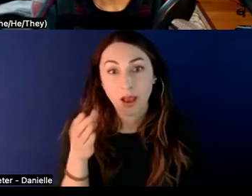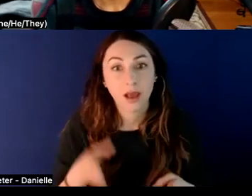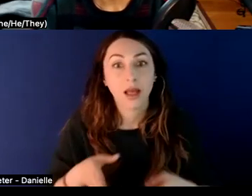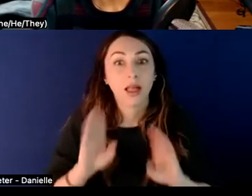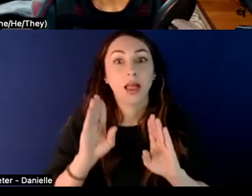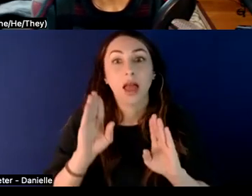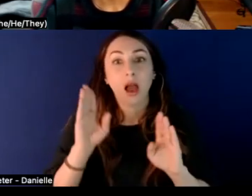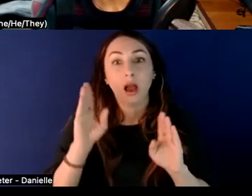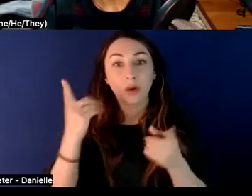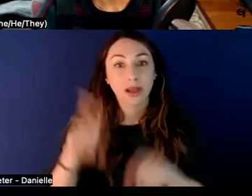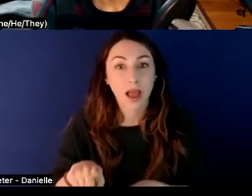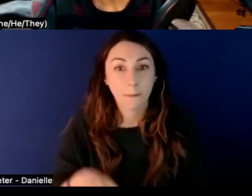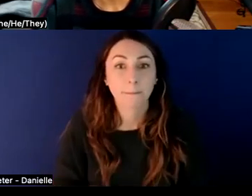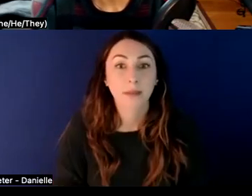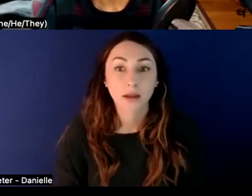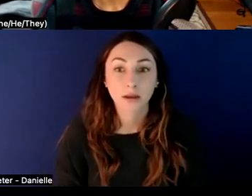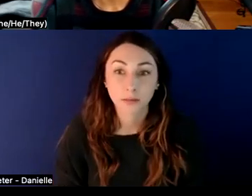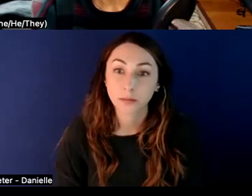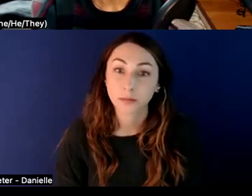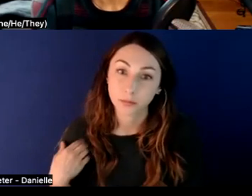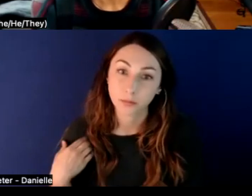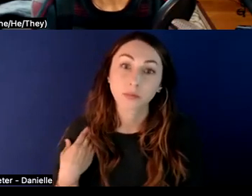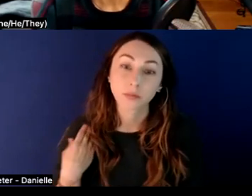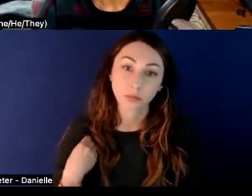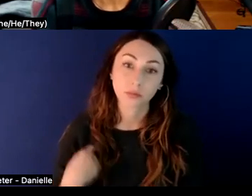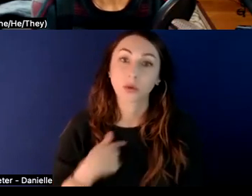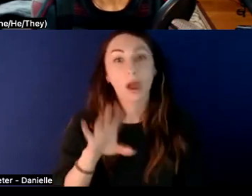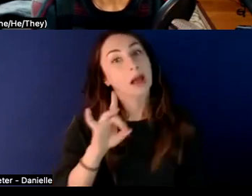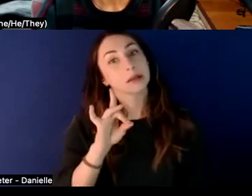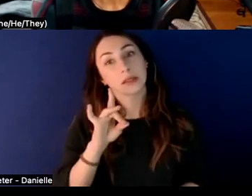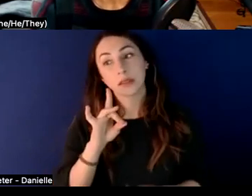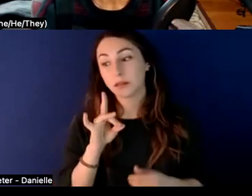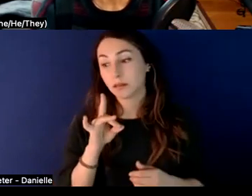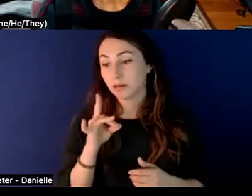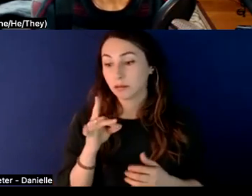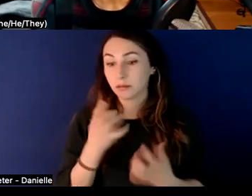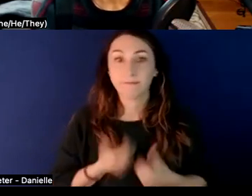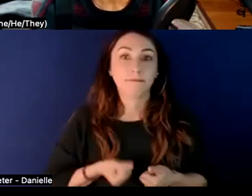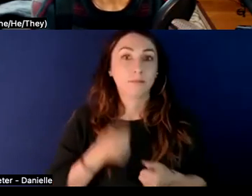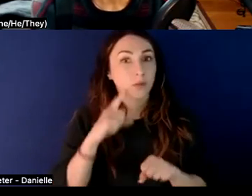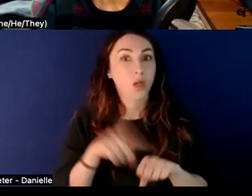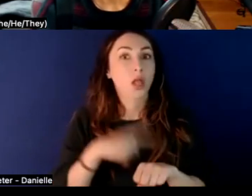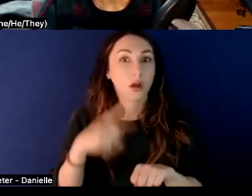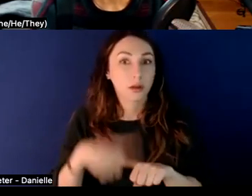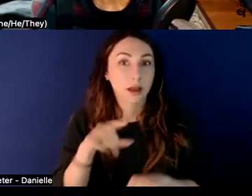happen. So yeah, like I internalized that for a long time, and that also